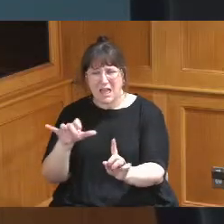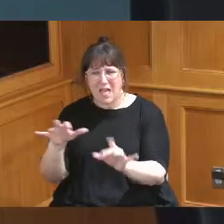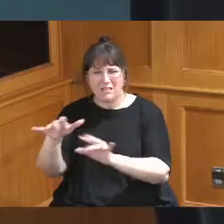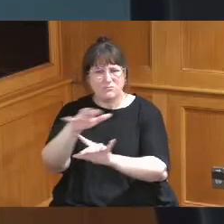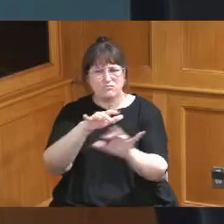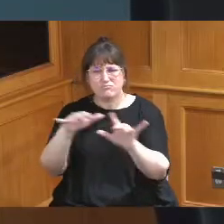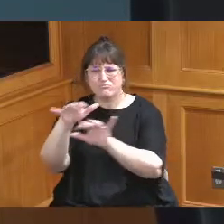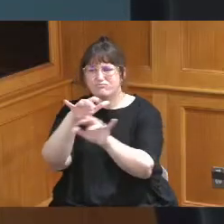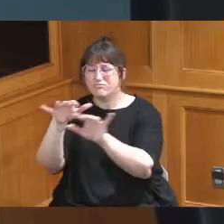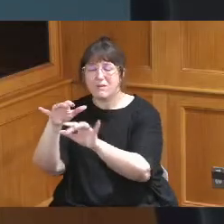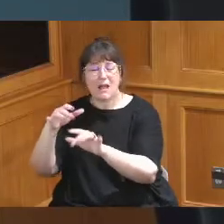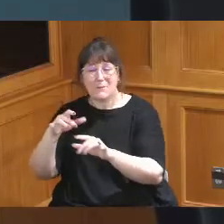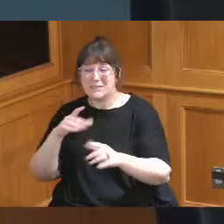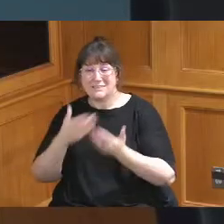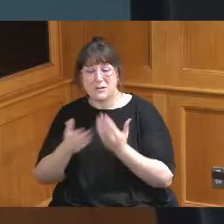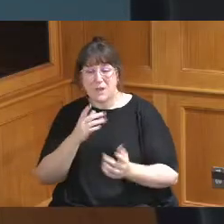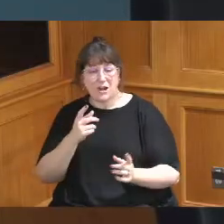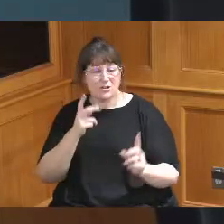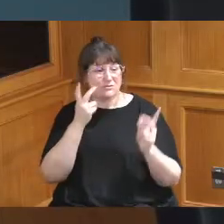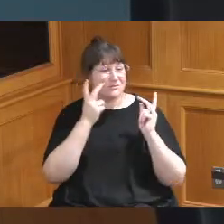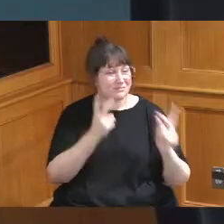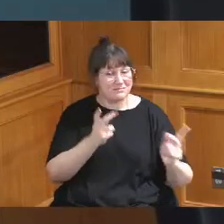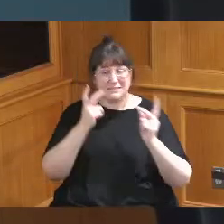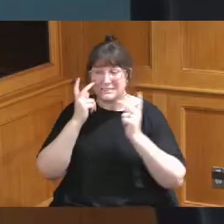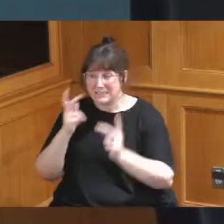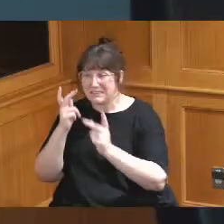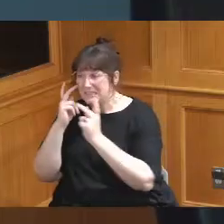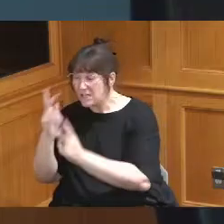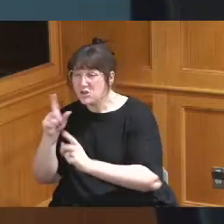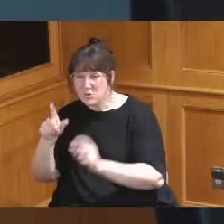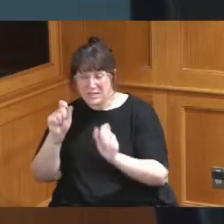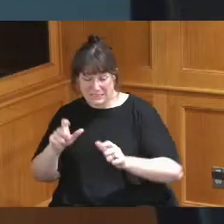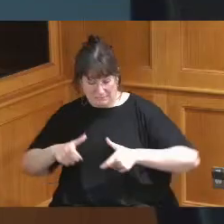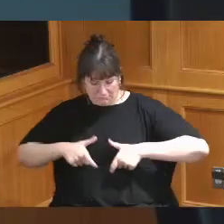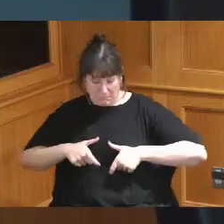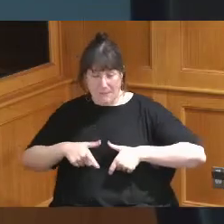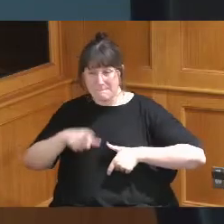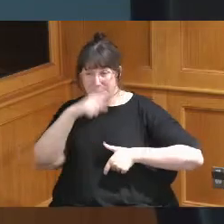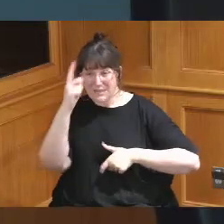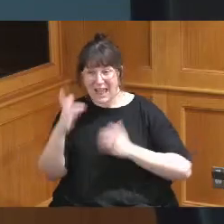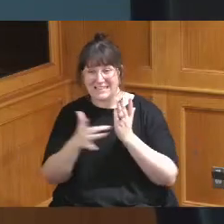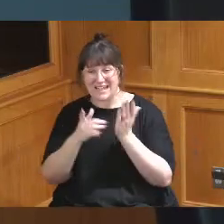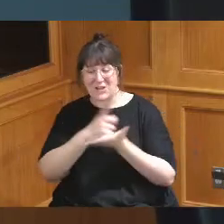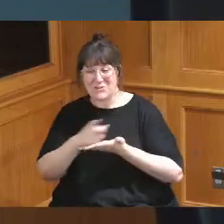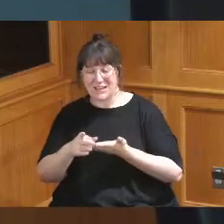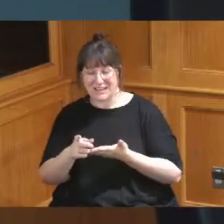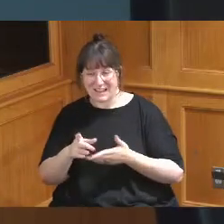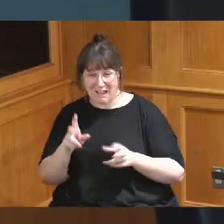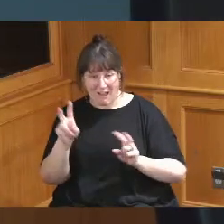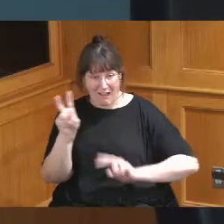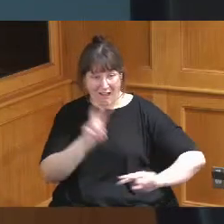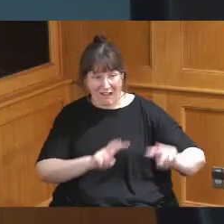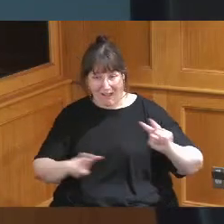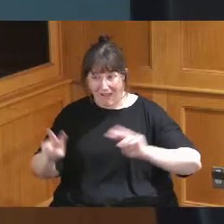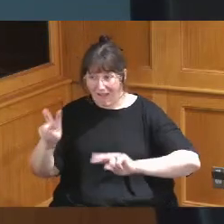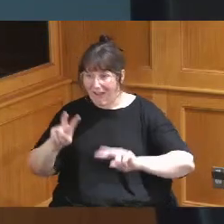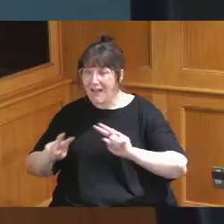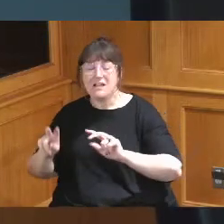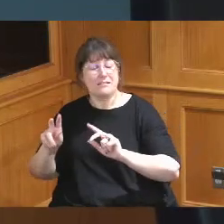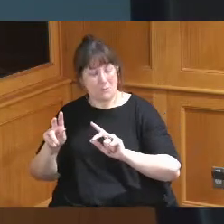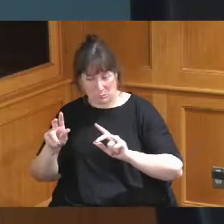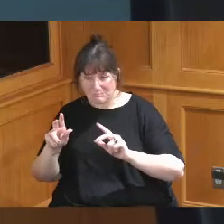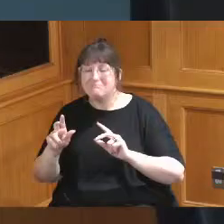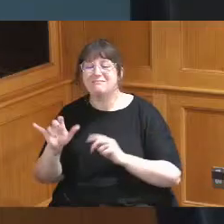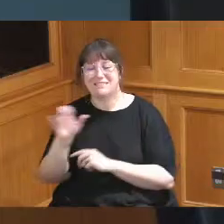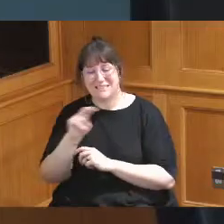mean, everywhere you went, you were running into somebody with a badge on that said Black Tech Week. And so it brought a lot of vitality to the city. And